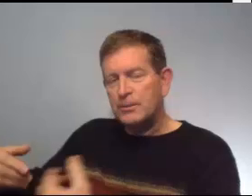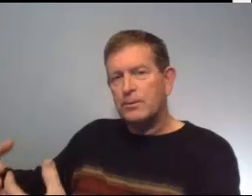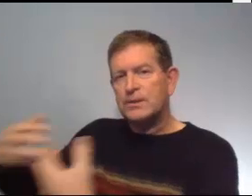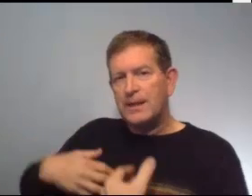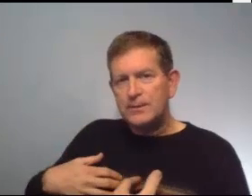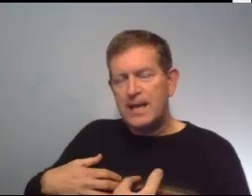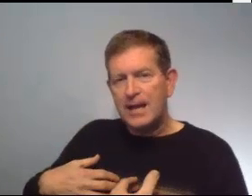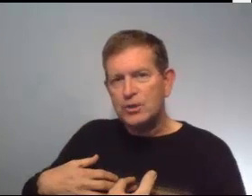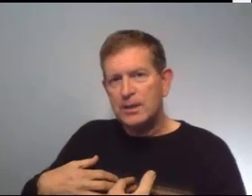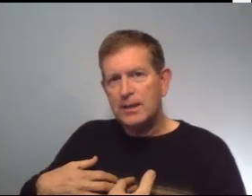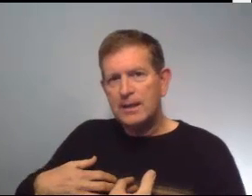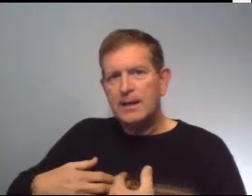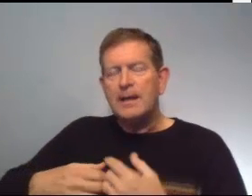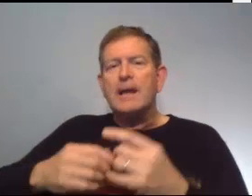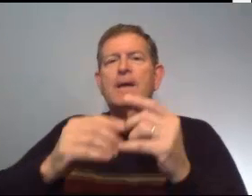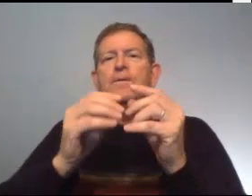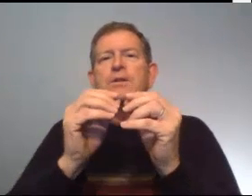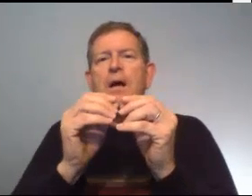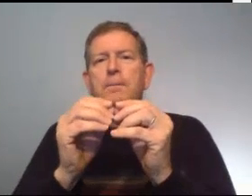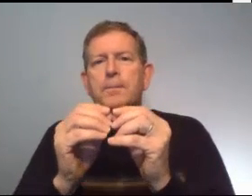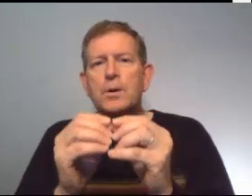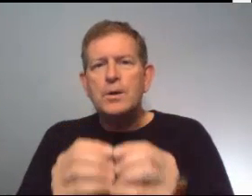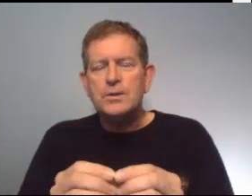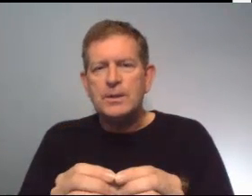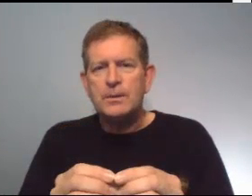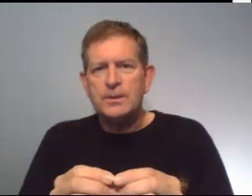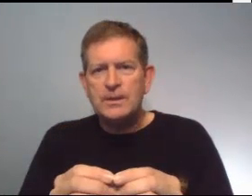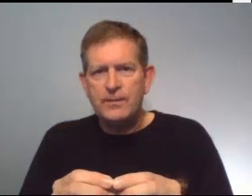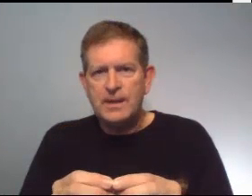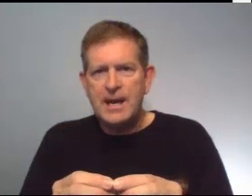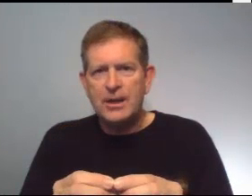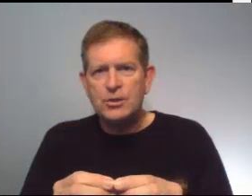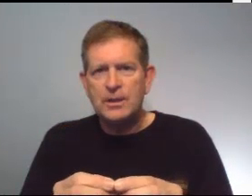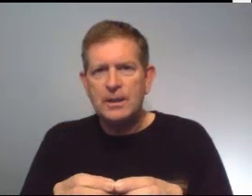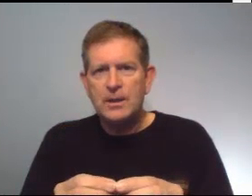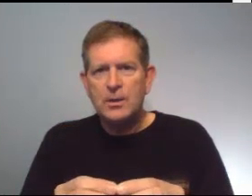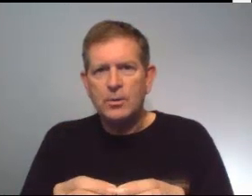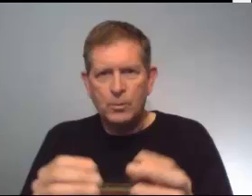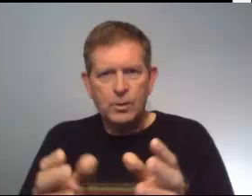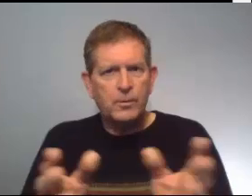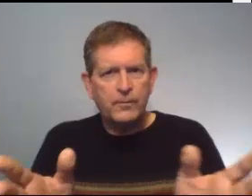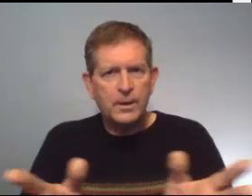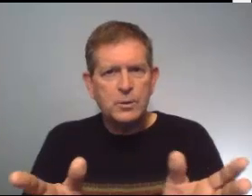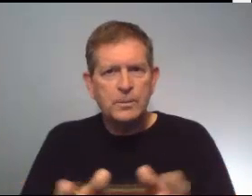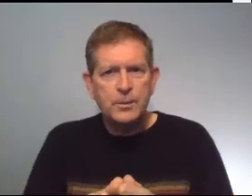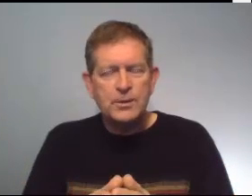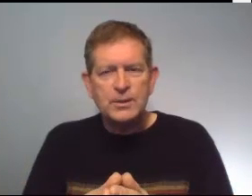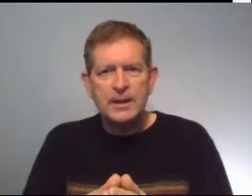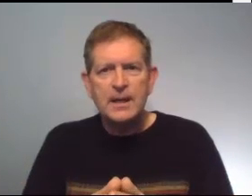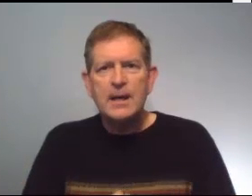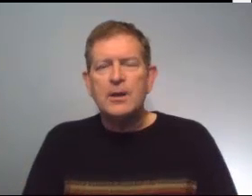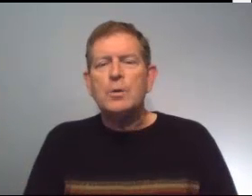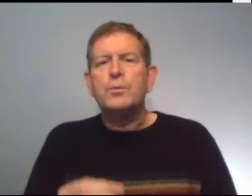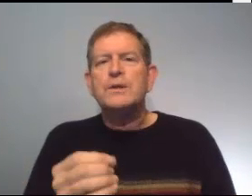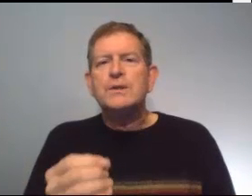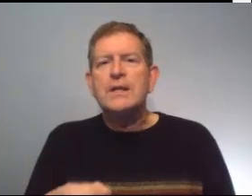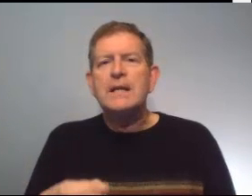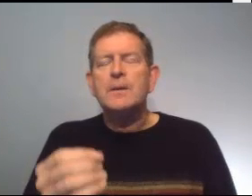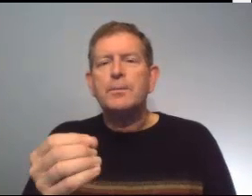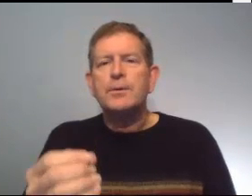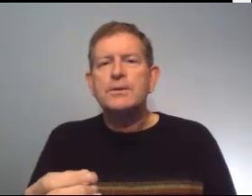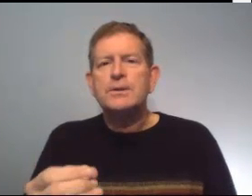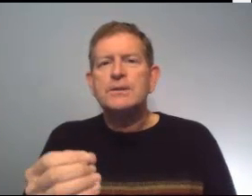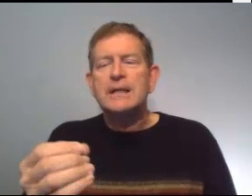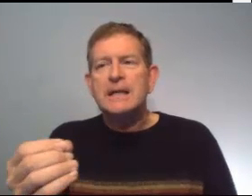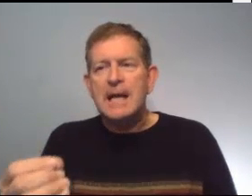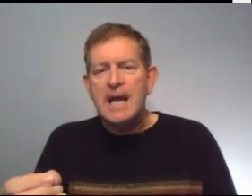performs the action, but receives the action, if it's a person receiving the action, or a word referring to a person, you precede